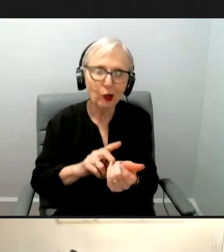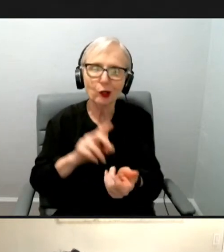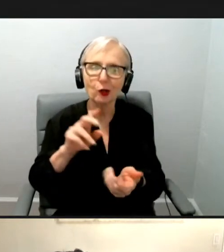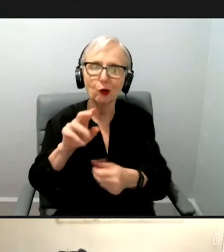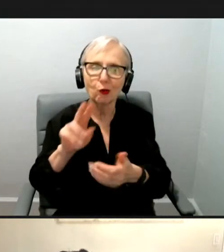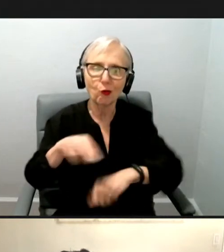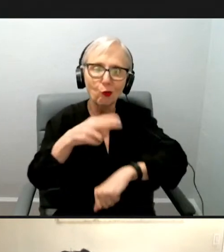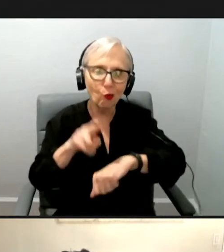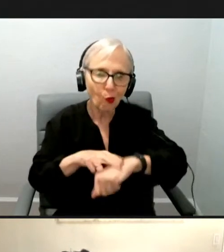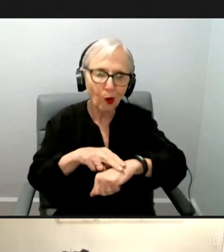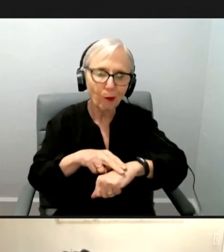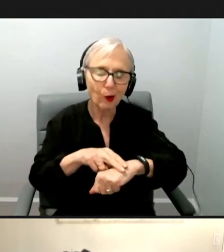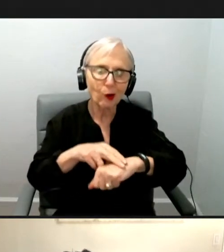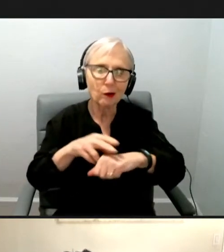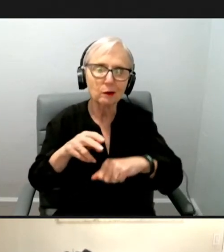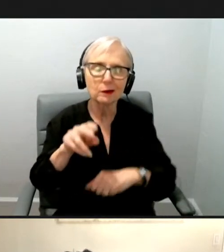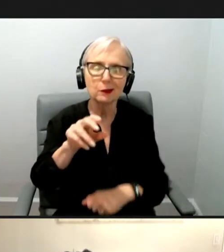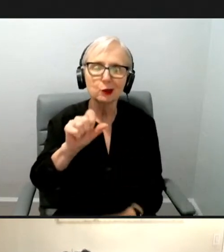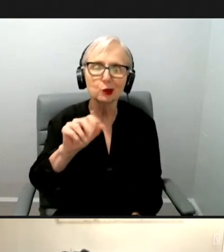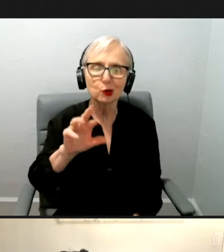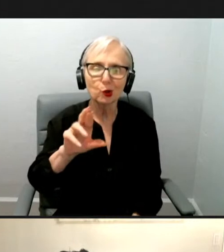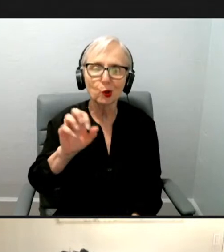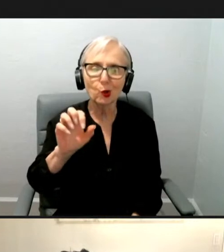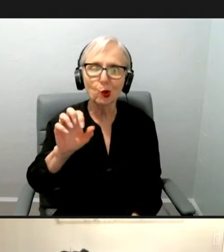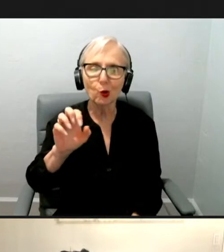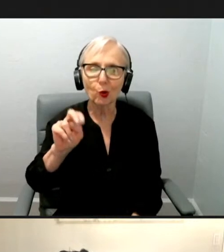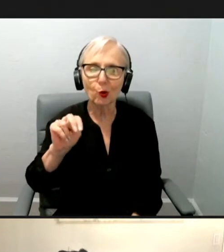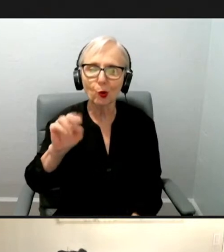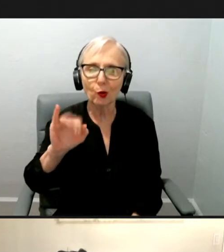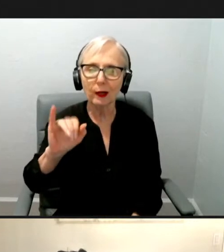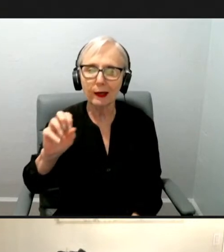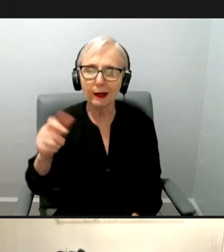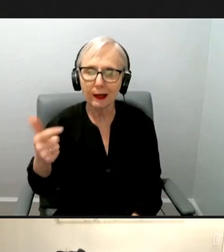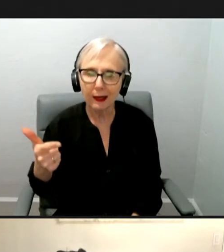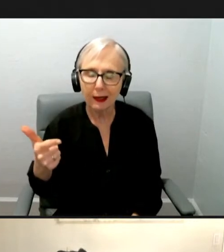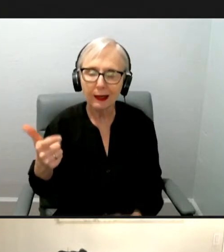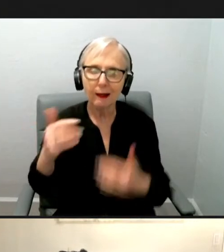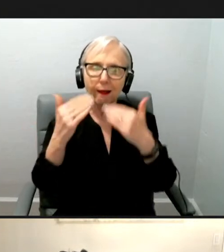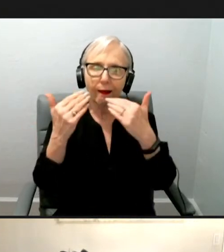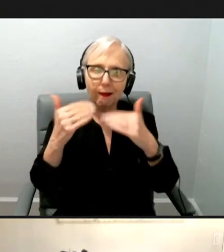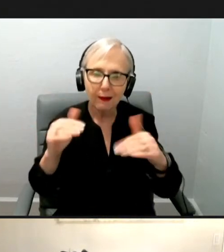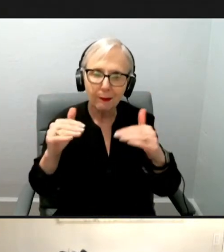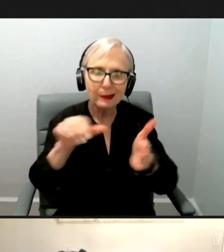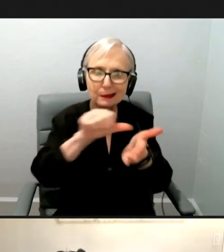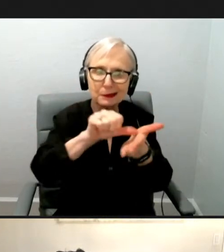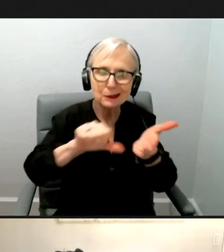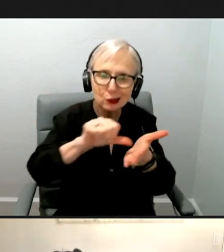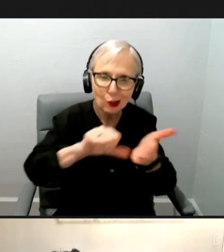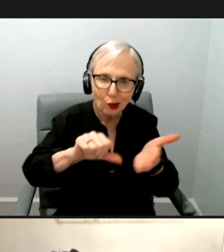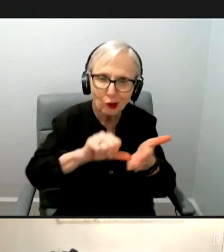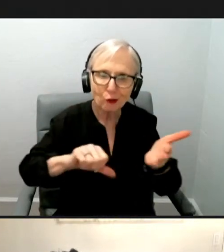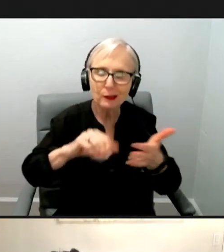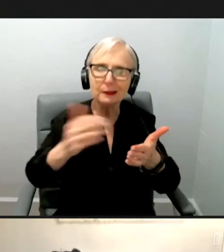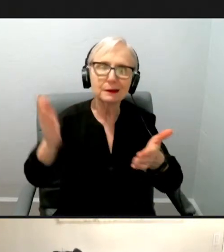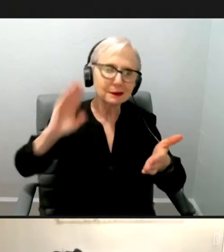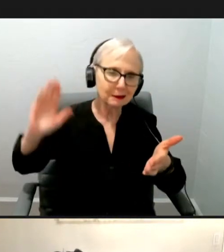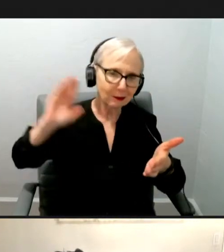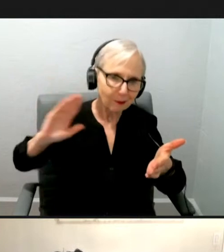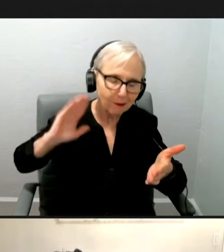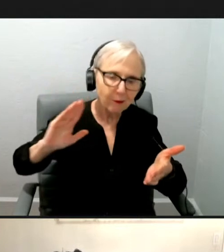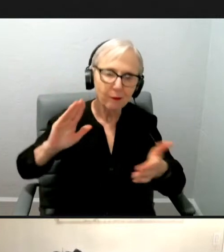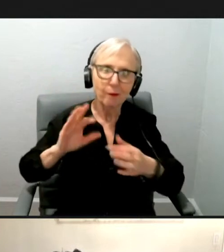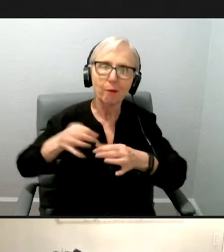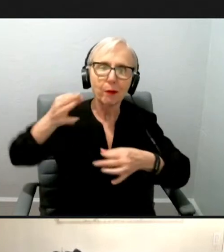screening. At some of our peaks, we know we've had limited capacity. And so surgeries have been postponed